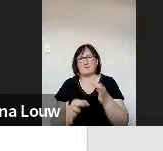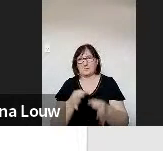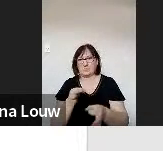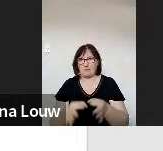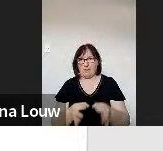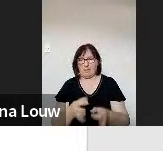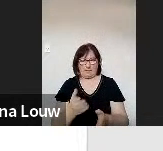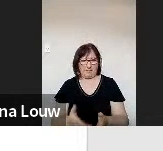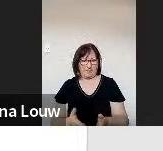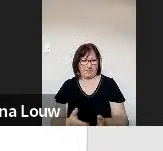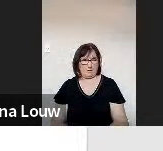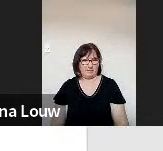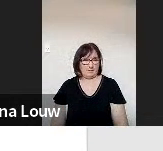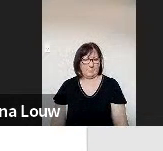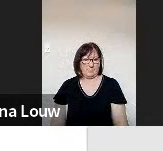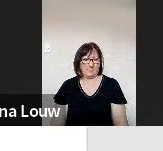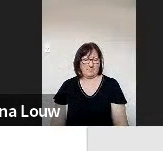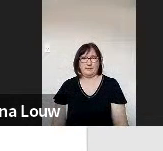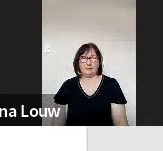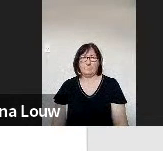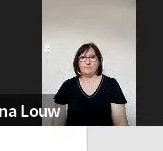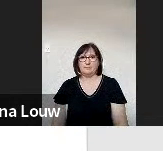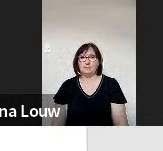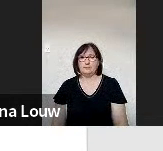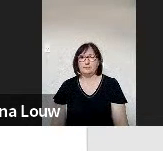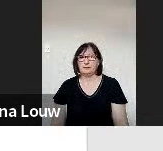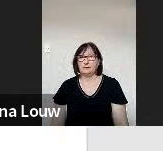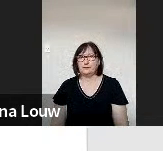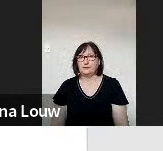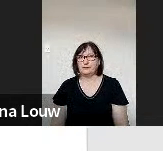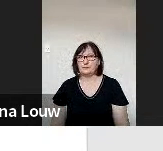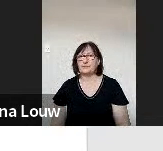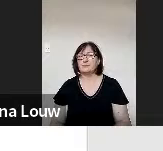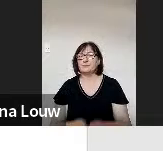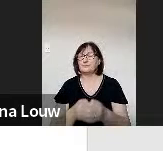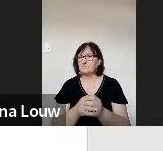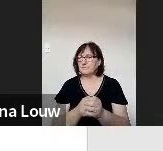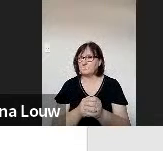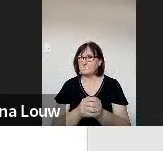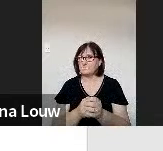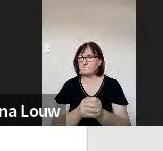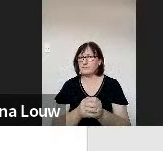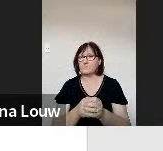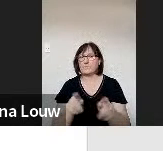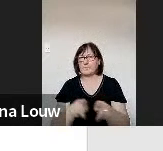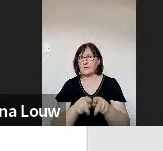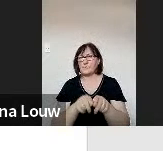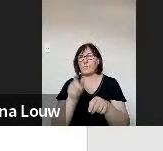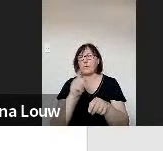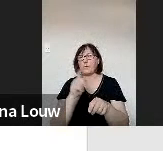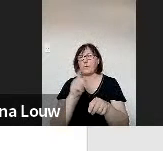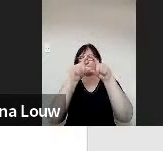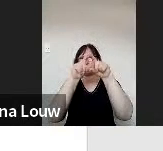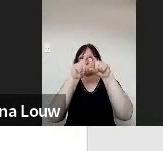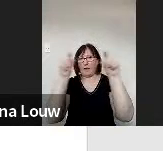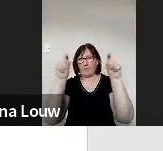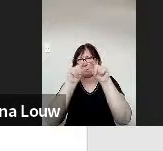the chapters, and the tariff subheading, and also the tariff headings and subheading